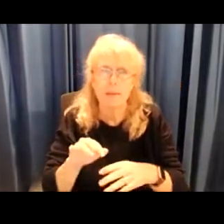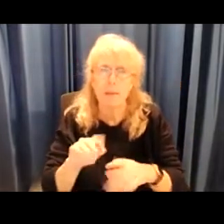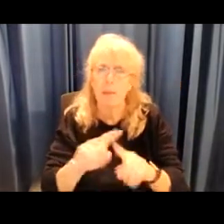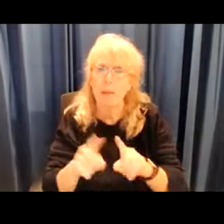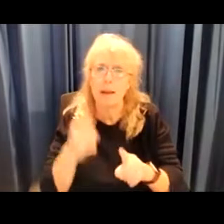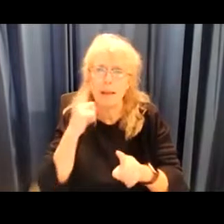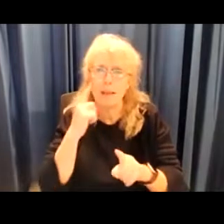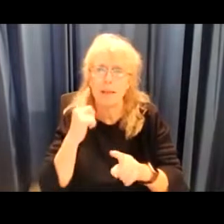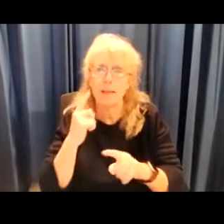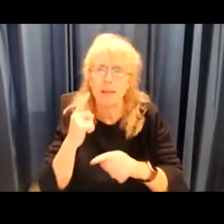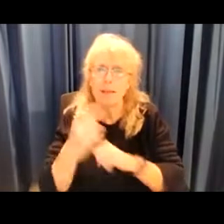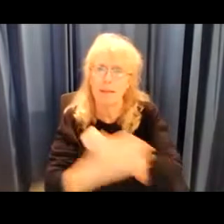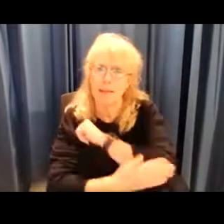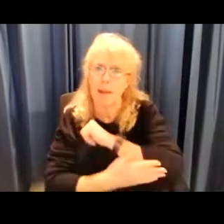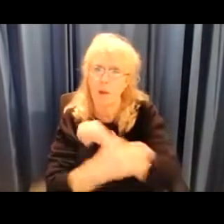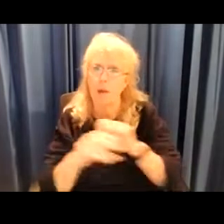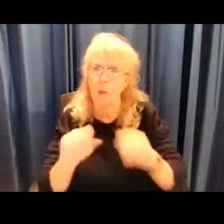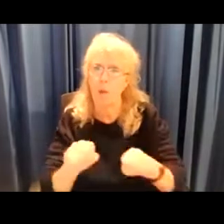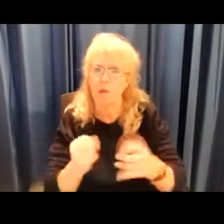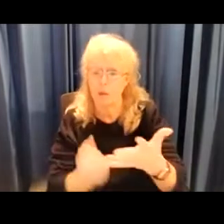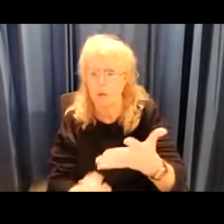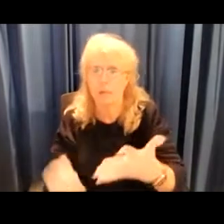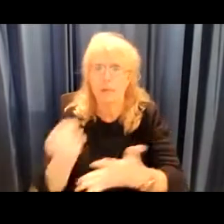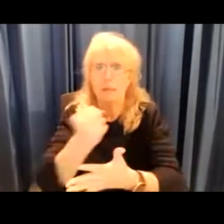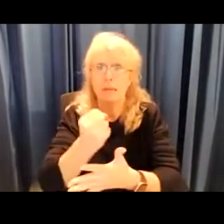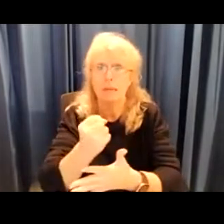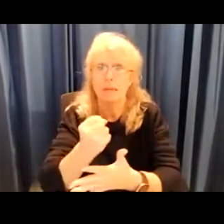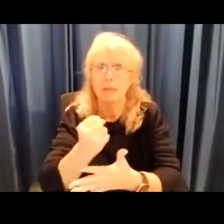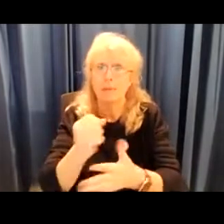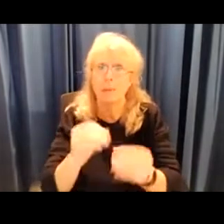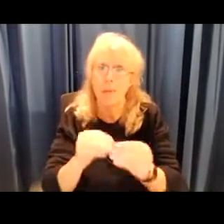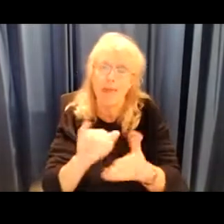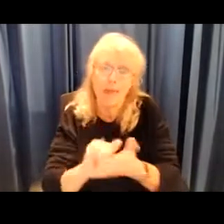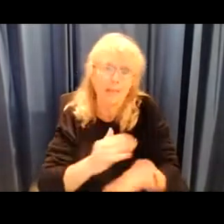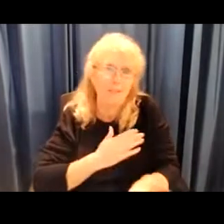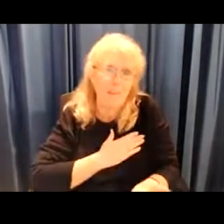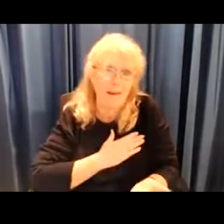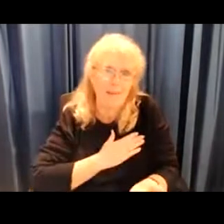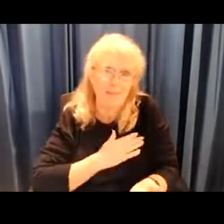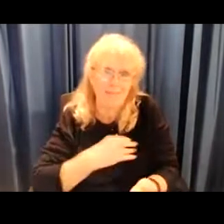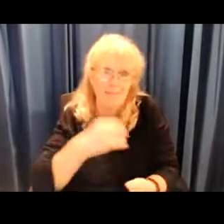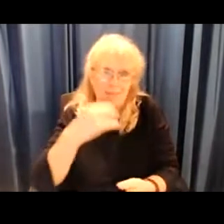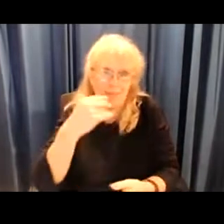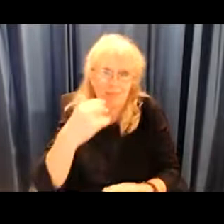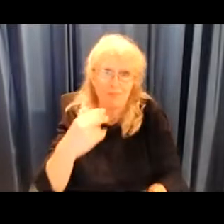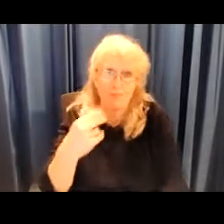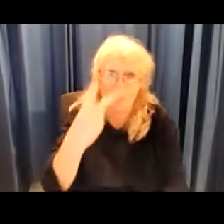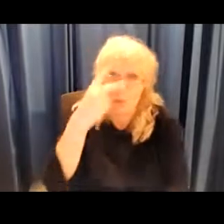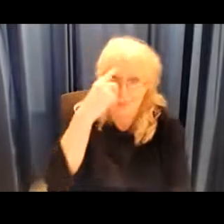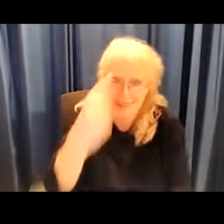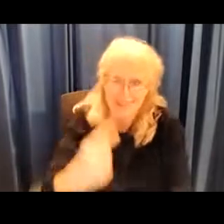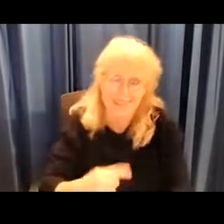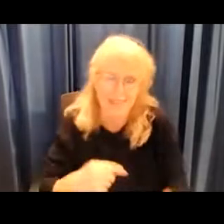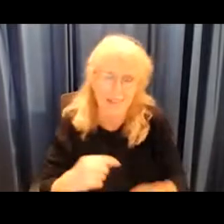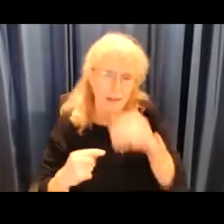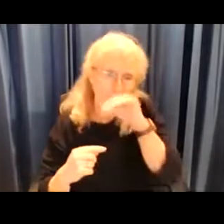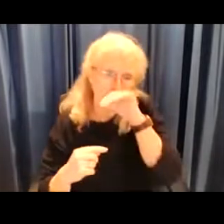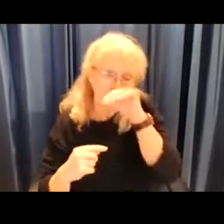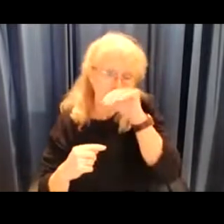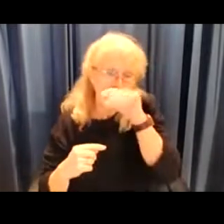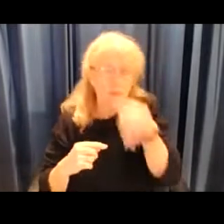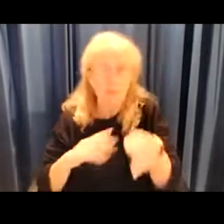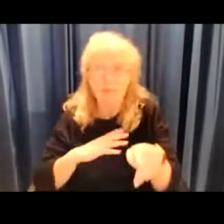sense. So that's my 2 cents. Well, and I don't disagree with anything you said